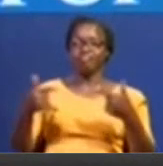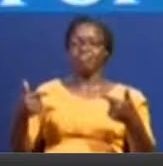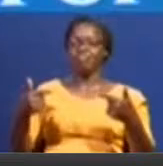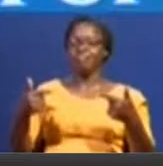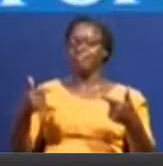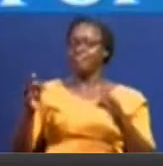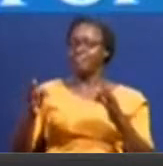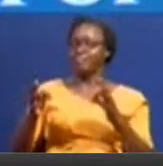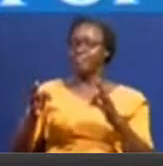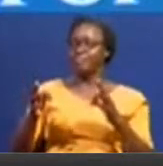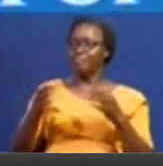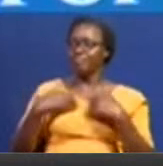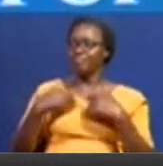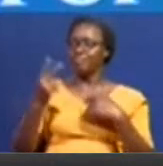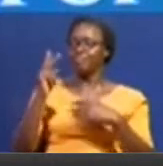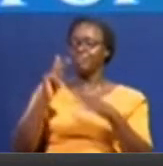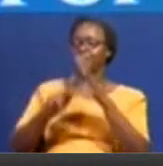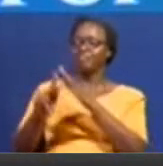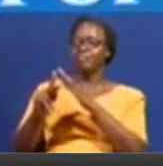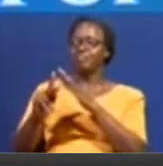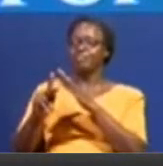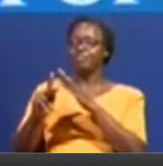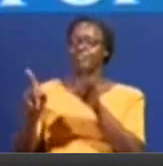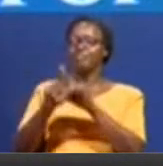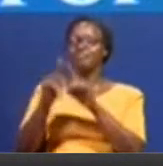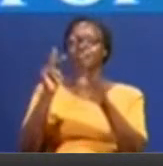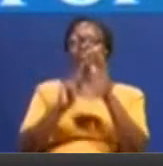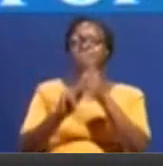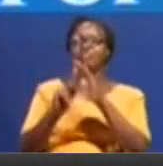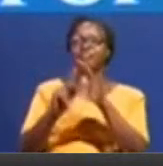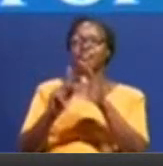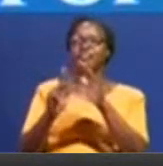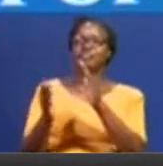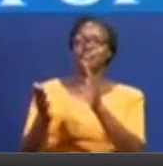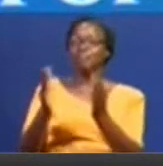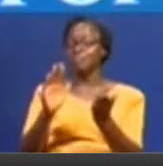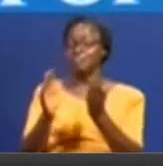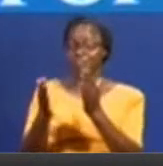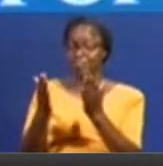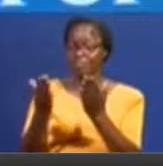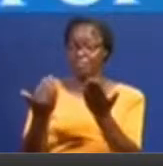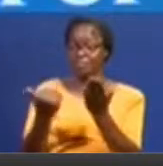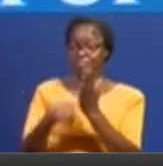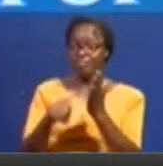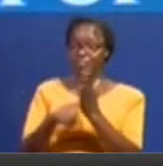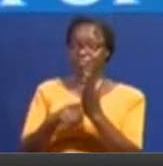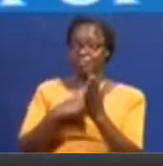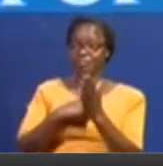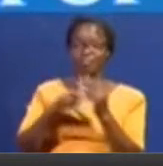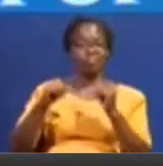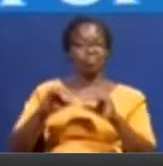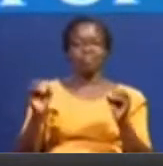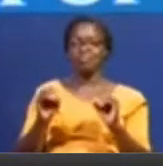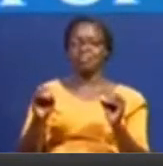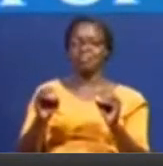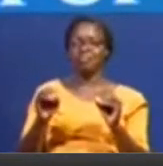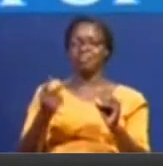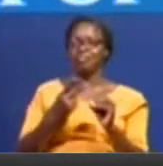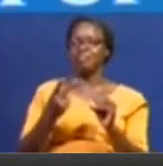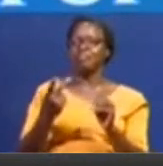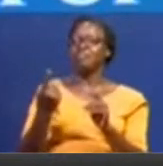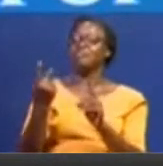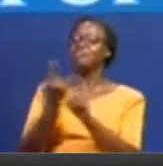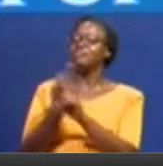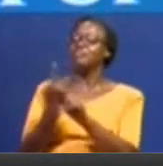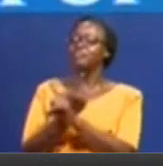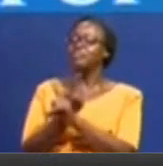the issue of having two professionals, two people in the same profession, seems to be the problem, which I disagree, because I think those were two